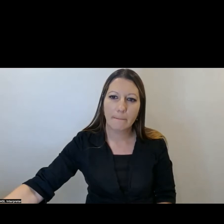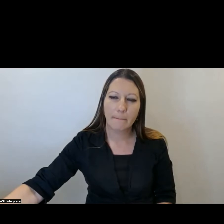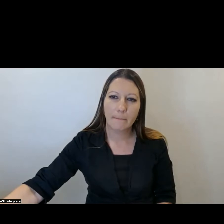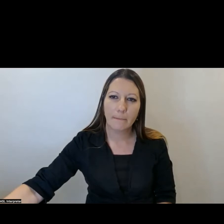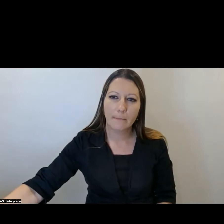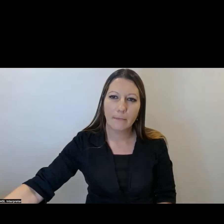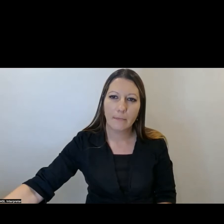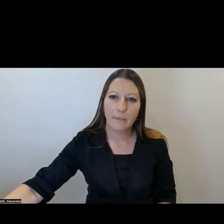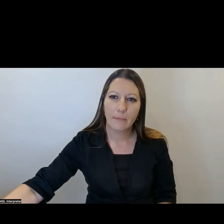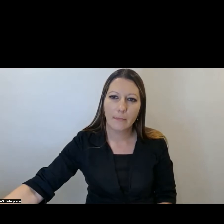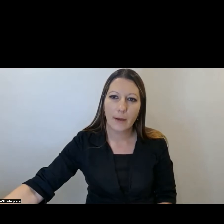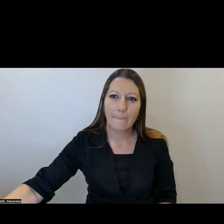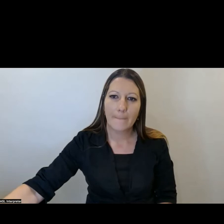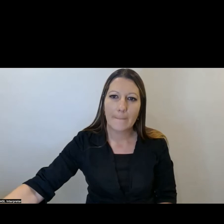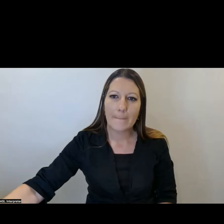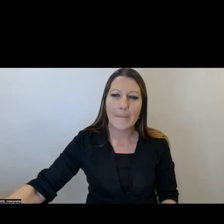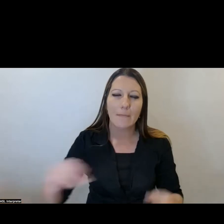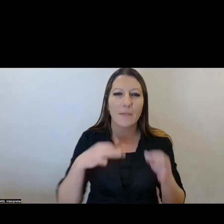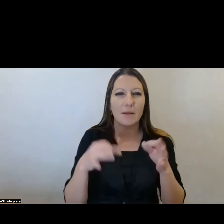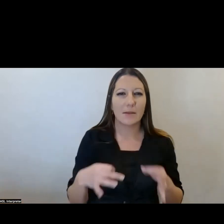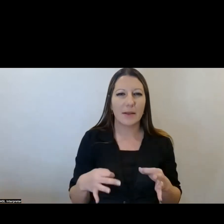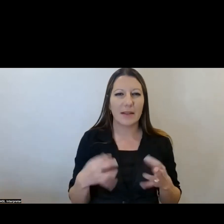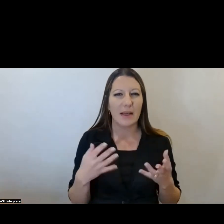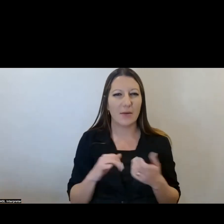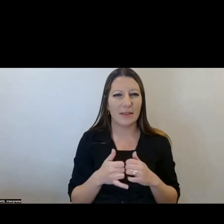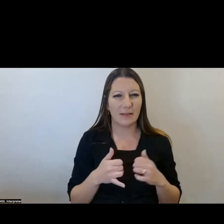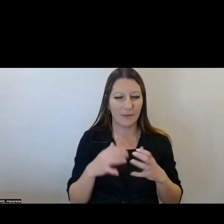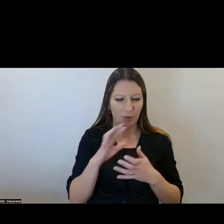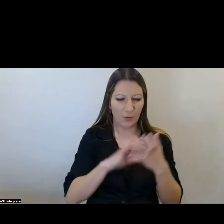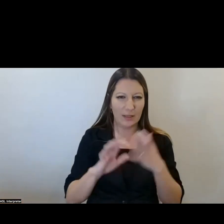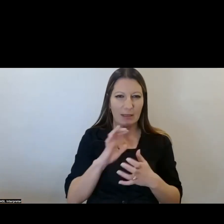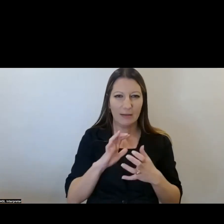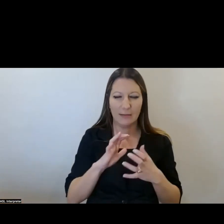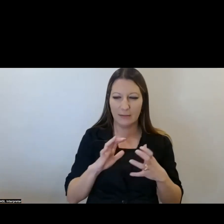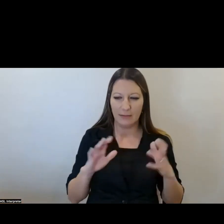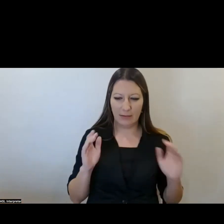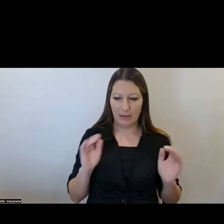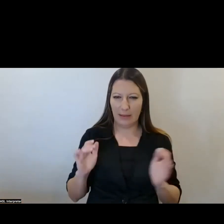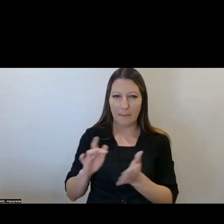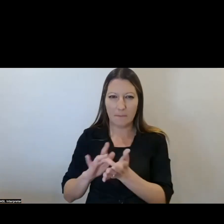when talking about sort of stuck between the romanticism and the medical model.